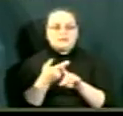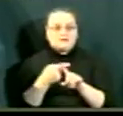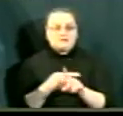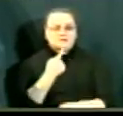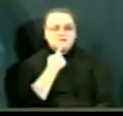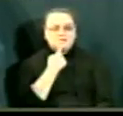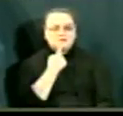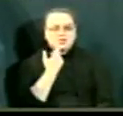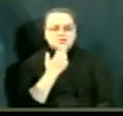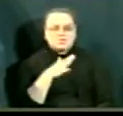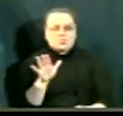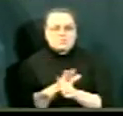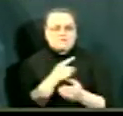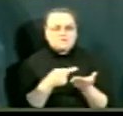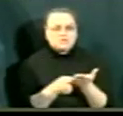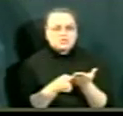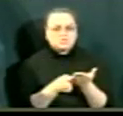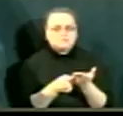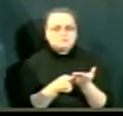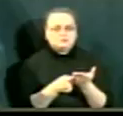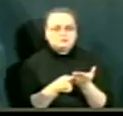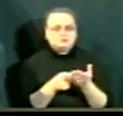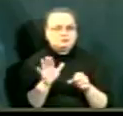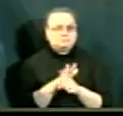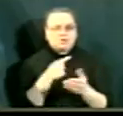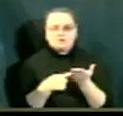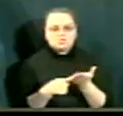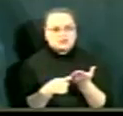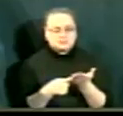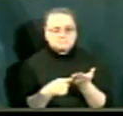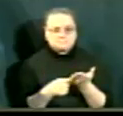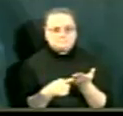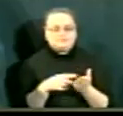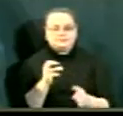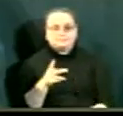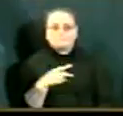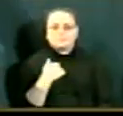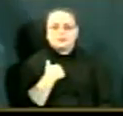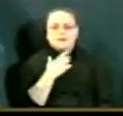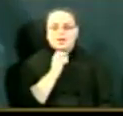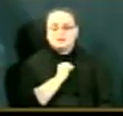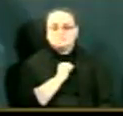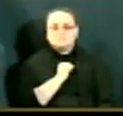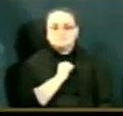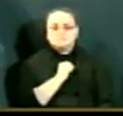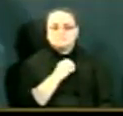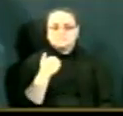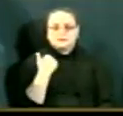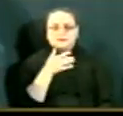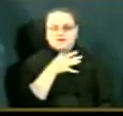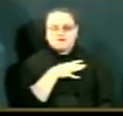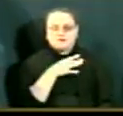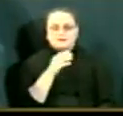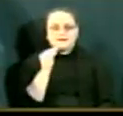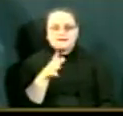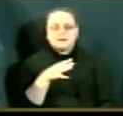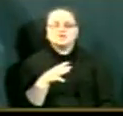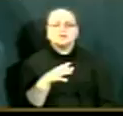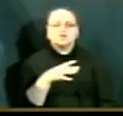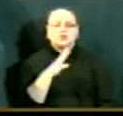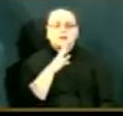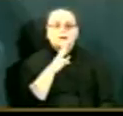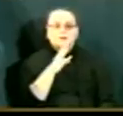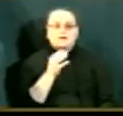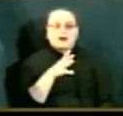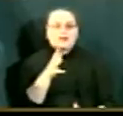saying, or just the whole discussion? Just the whole discussion. Okay. I guess the young lady, the teacher that just spoke, gave me a lot